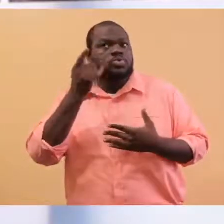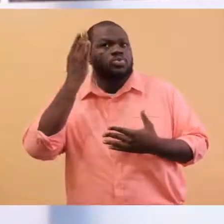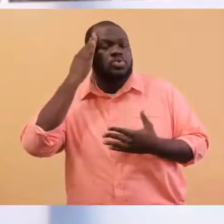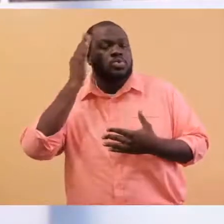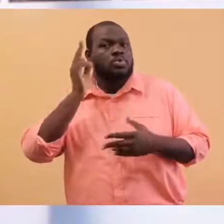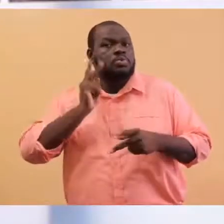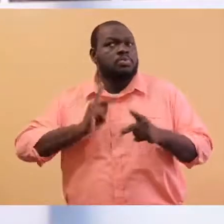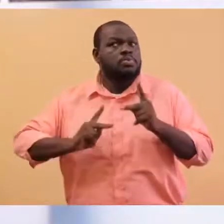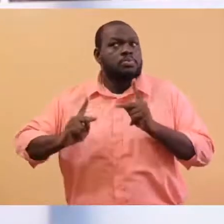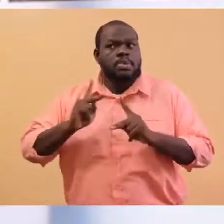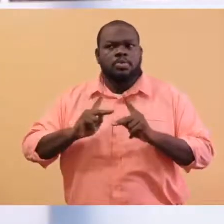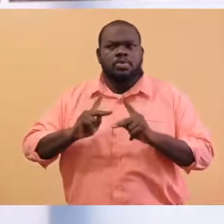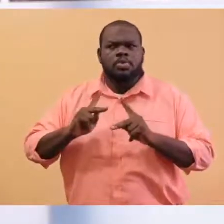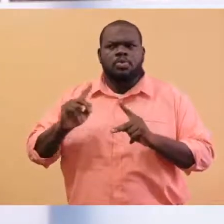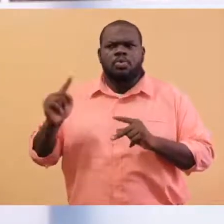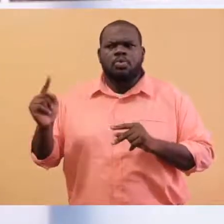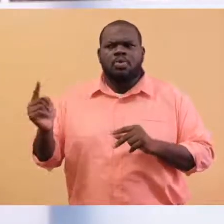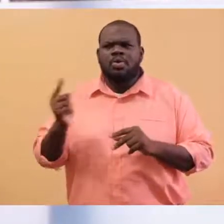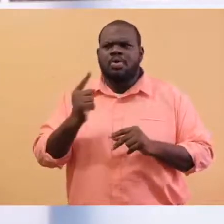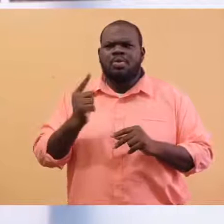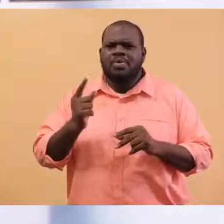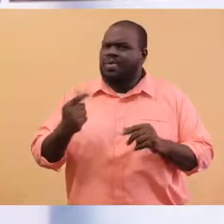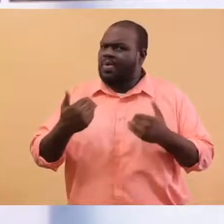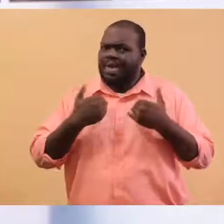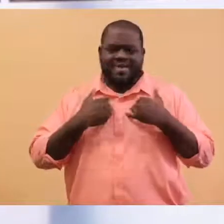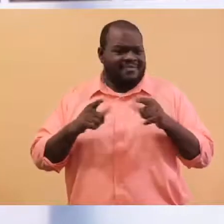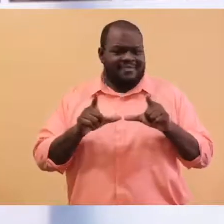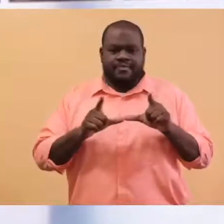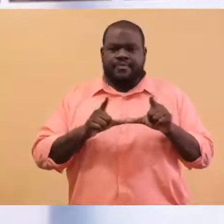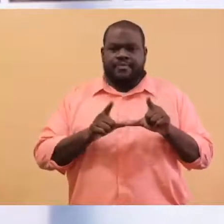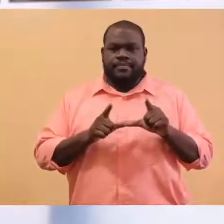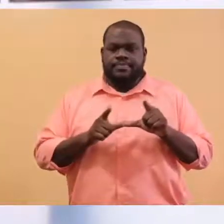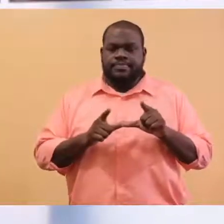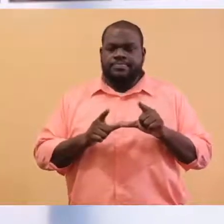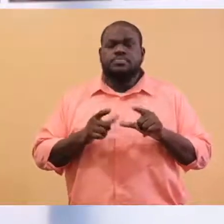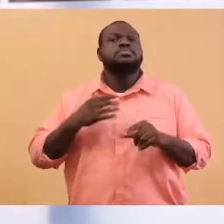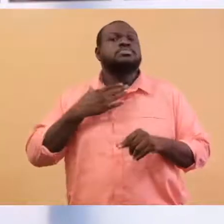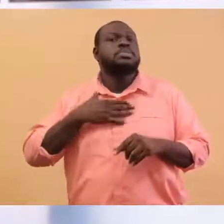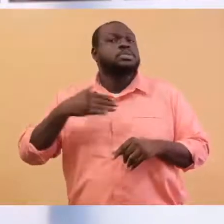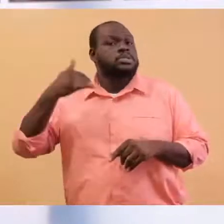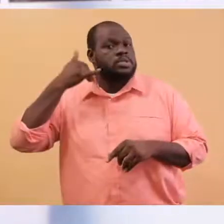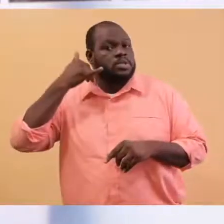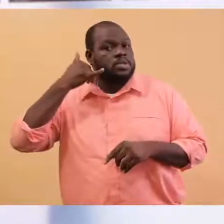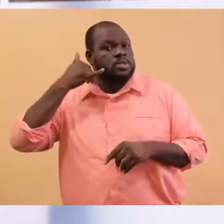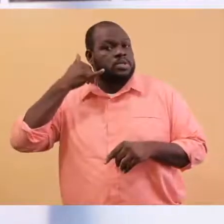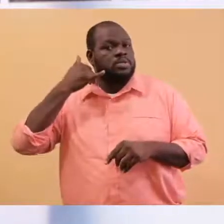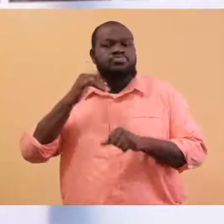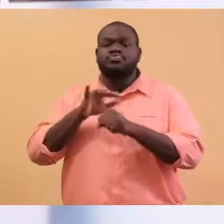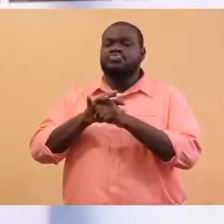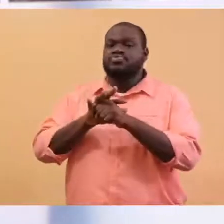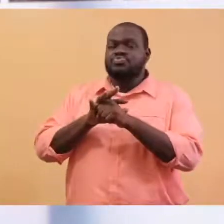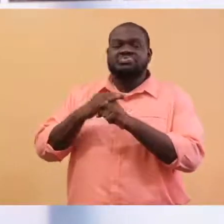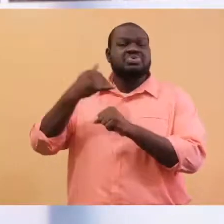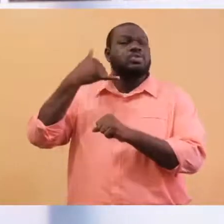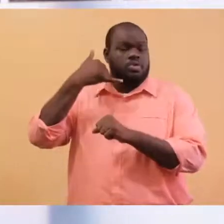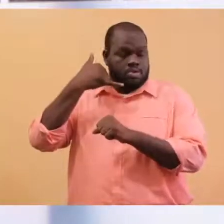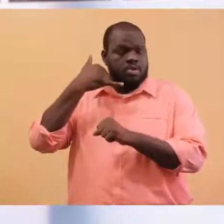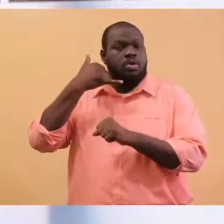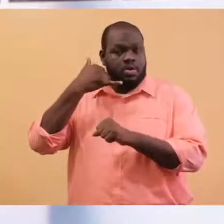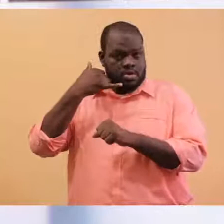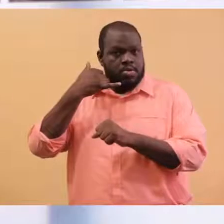of interest to us, please call the COVID-19 hotline in your region and provide the